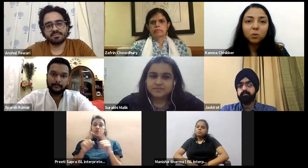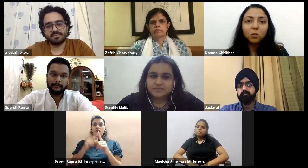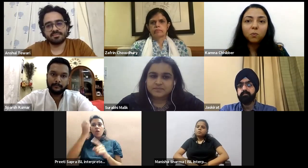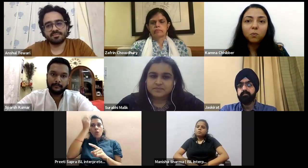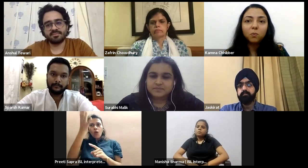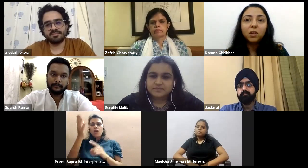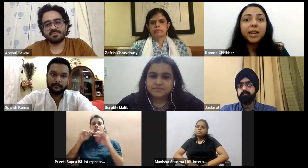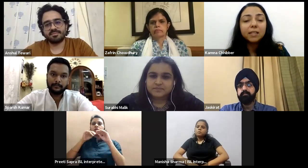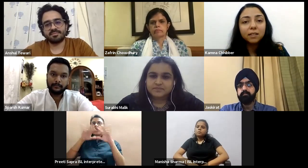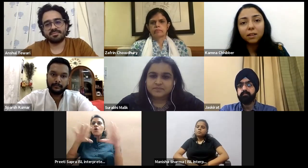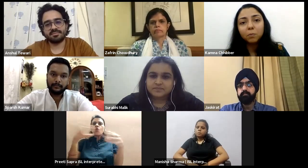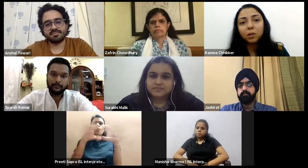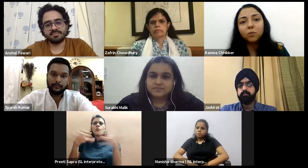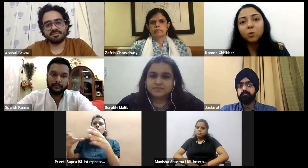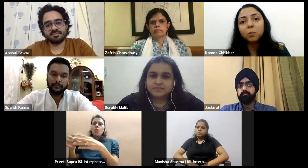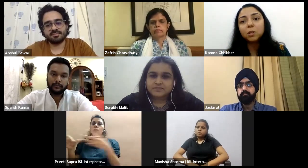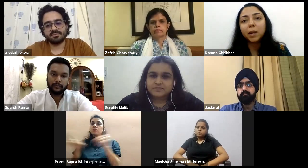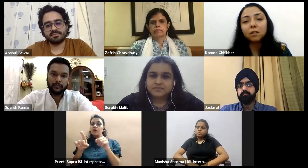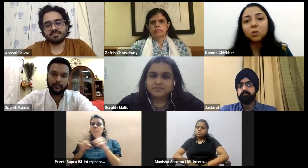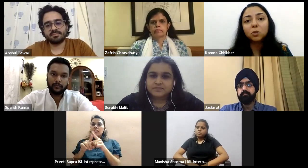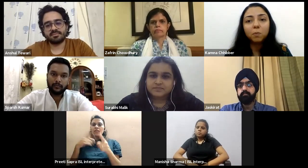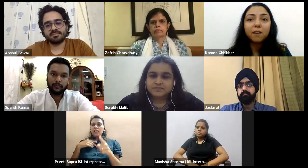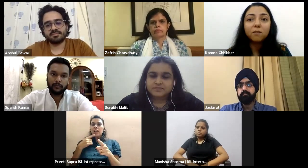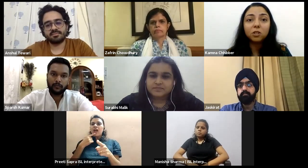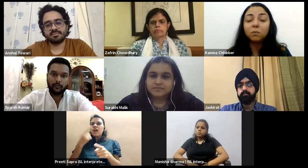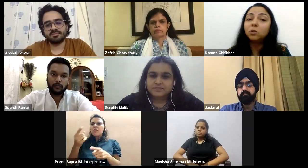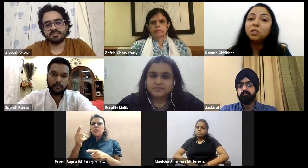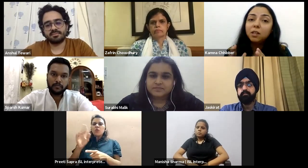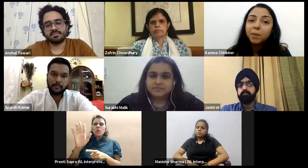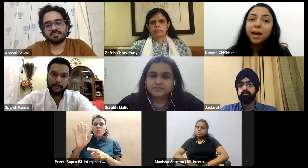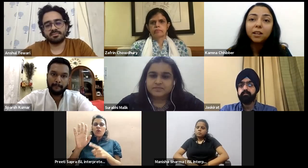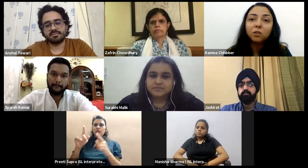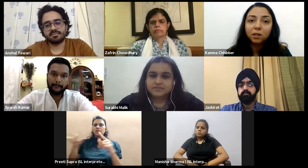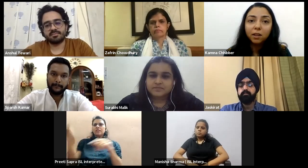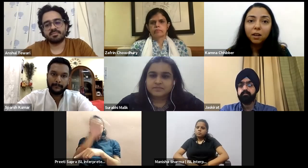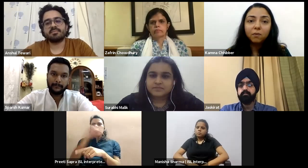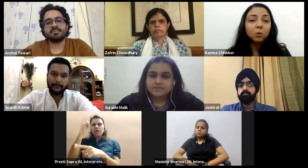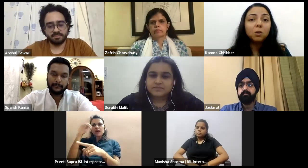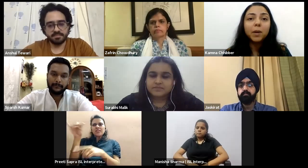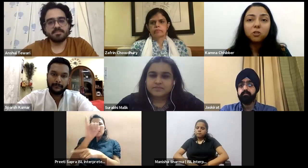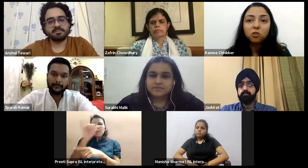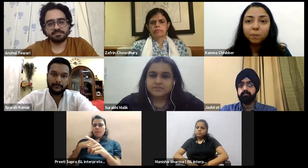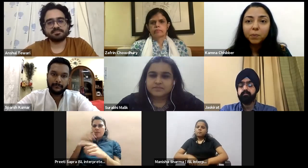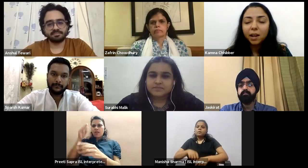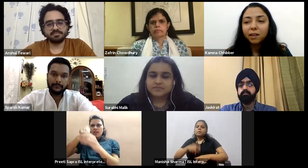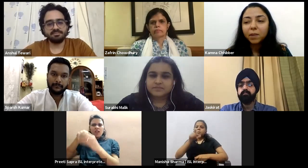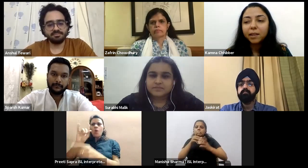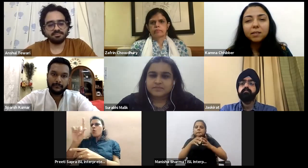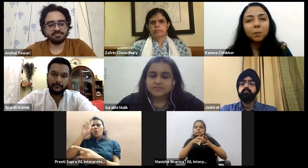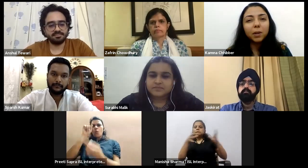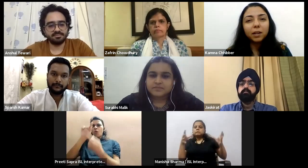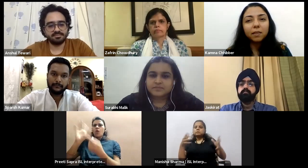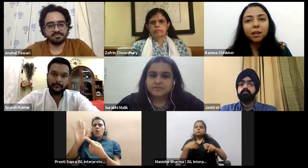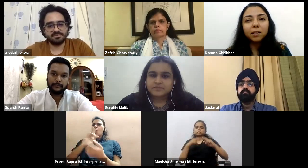And so you feel very hesitant in putting forth perspectives which could be divergent, which could still be accurate. We don't question. And I